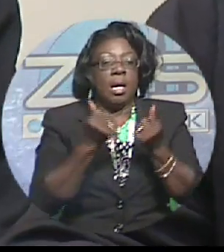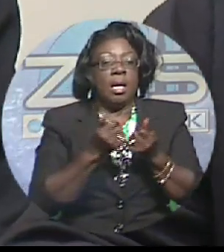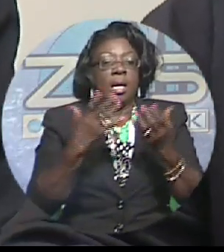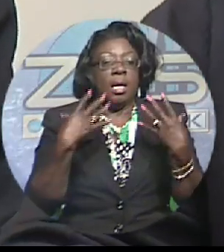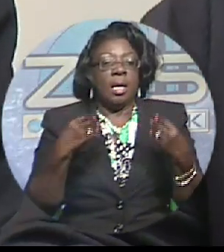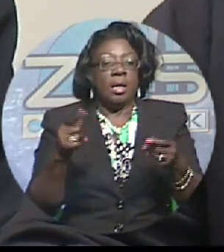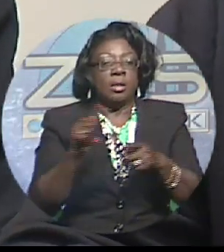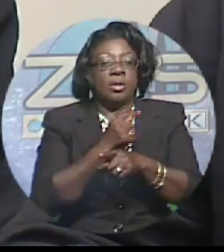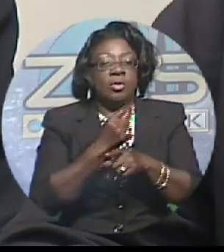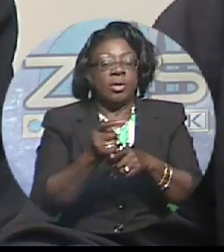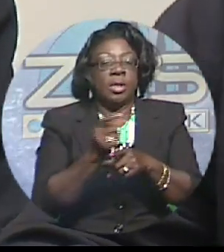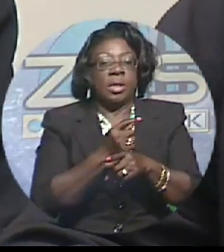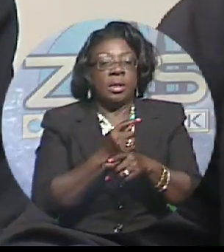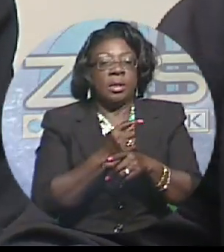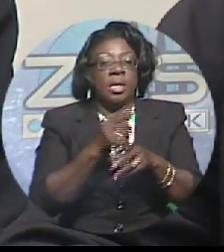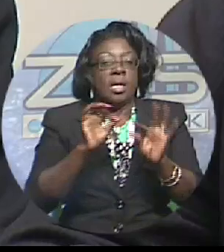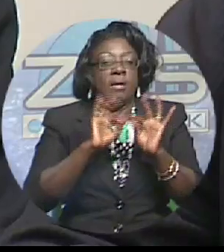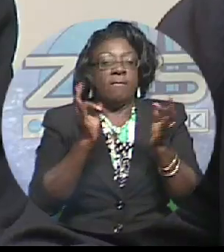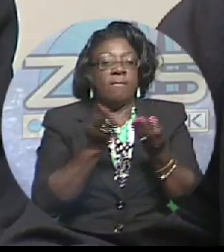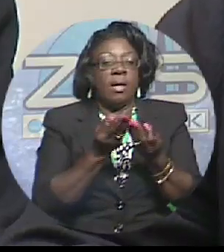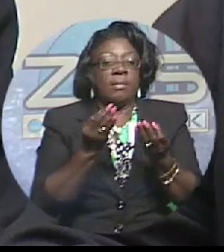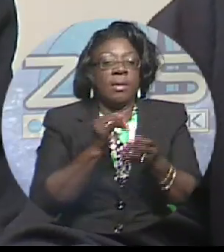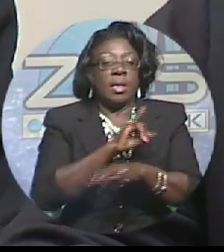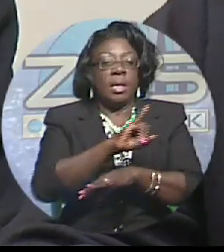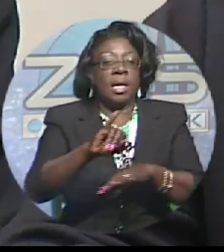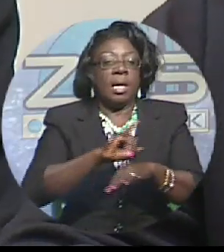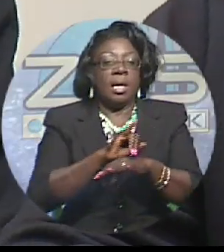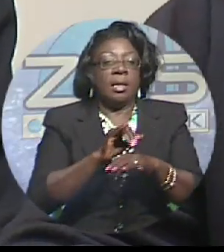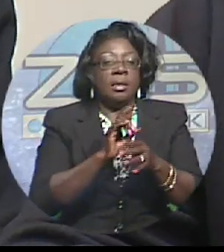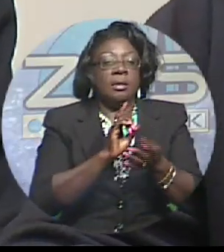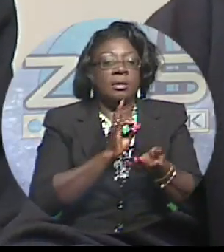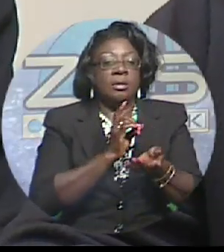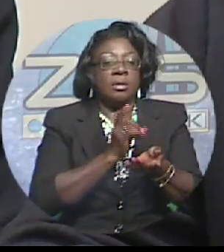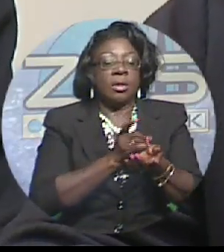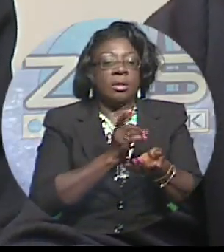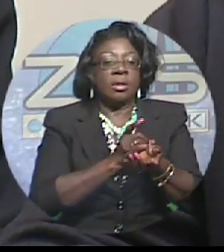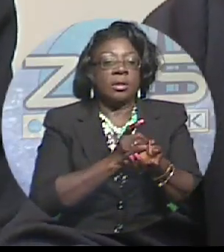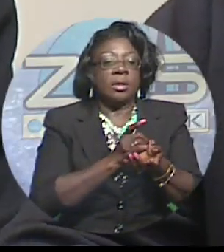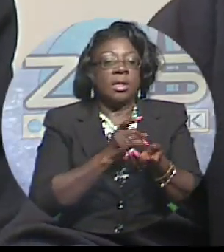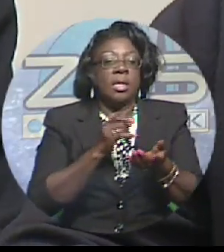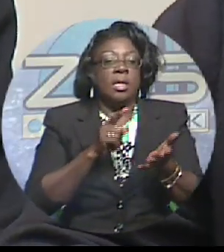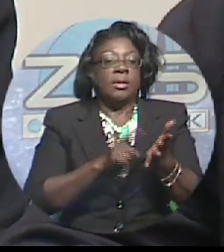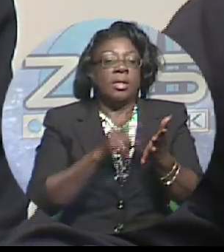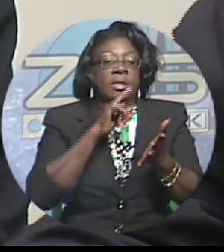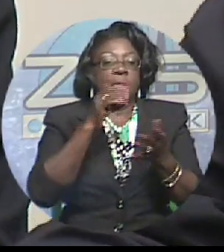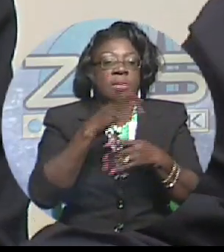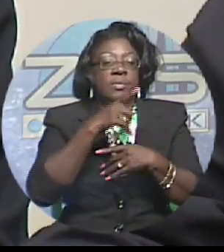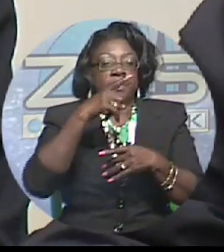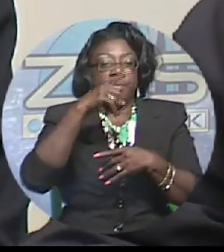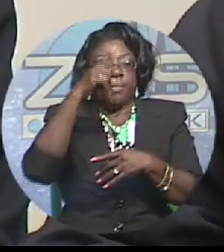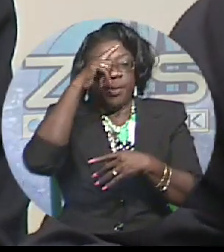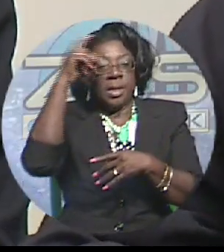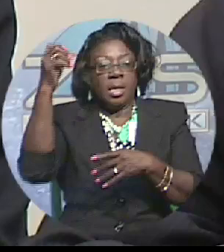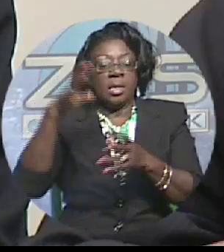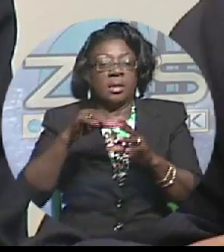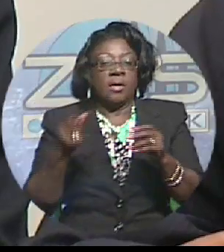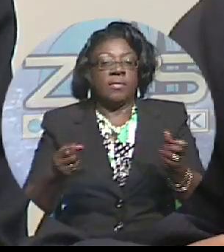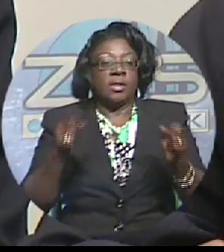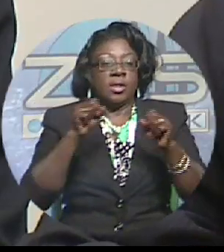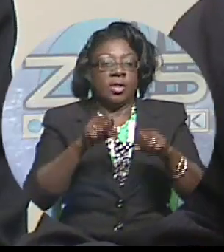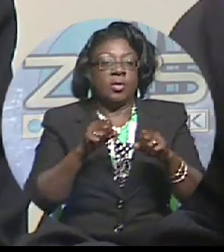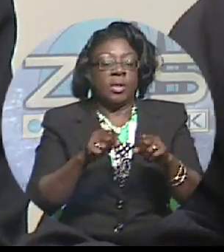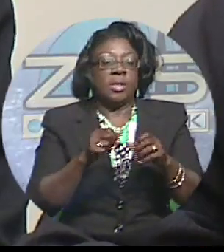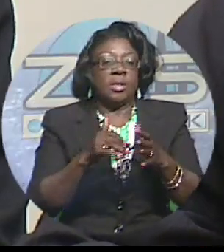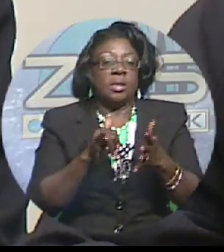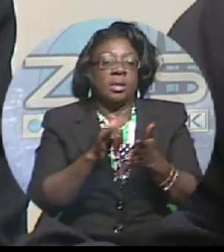is being given to Family Island applicants. This is because of the appreciation of the sacrifices